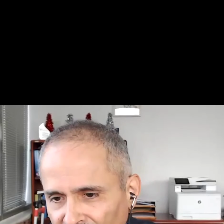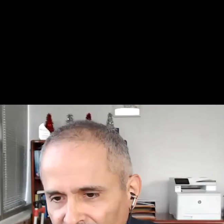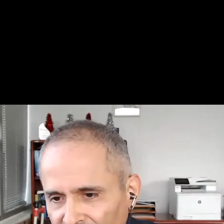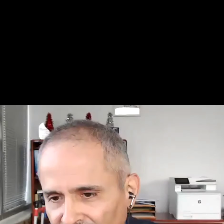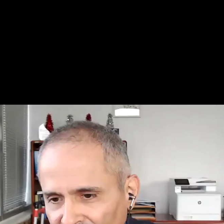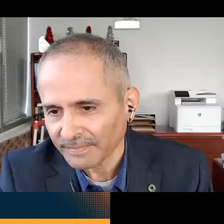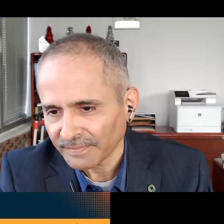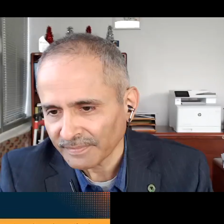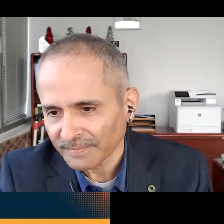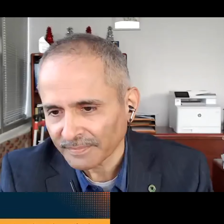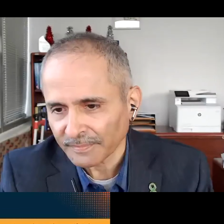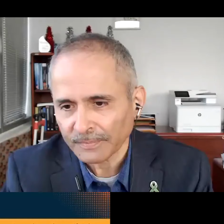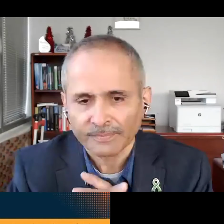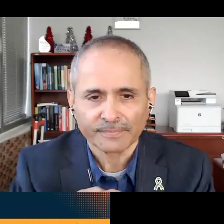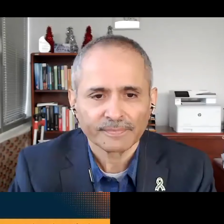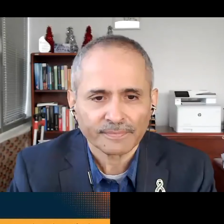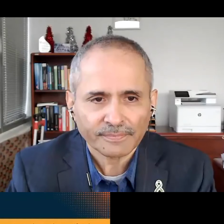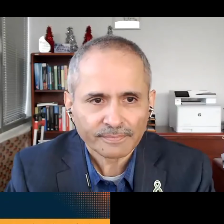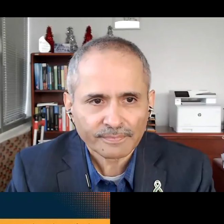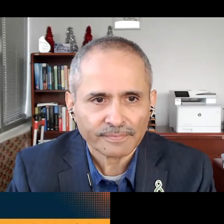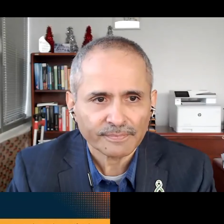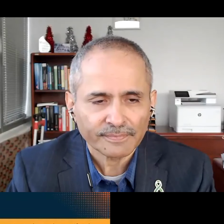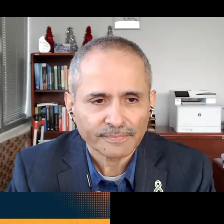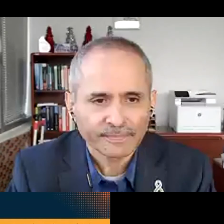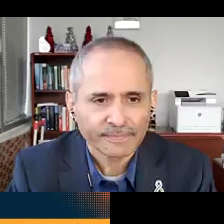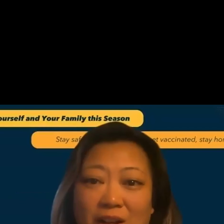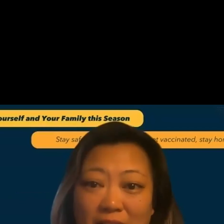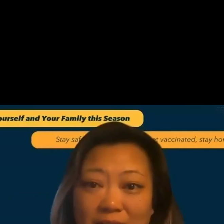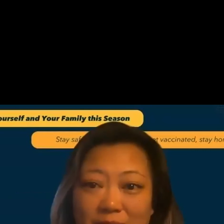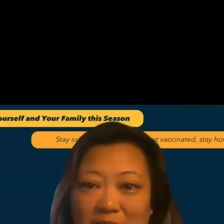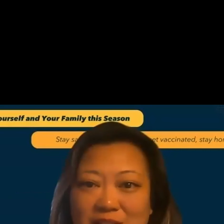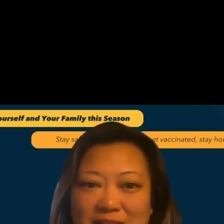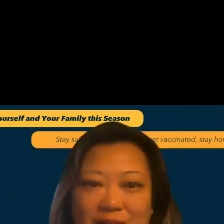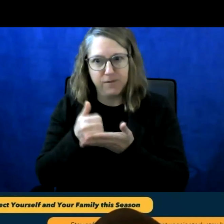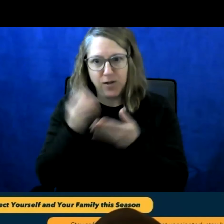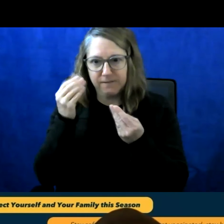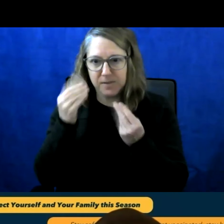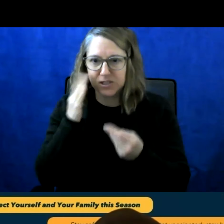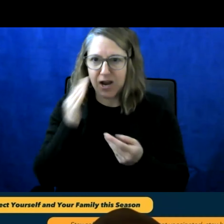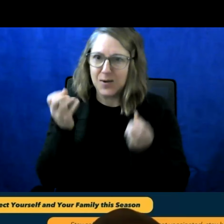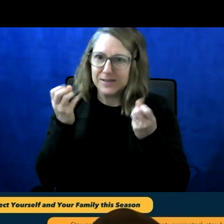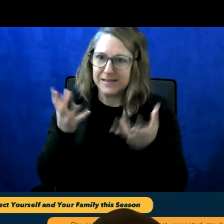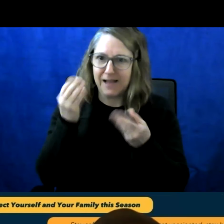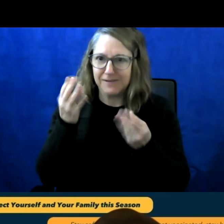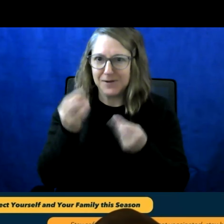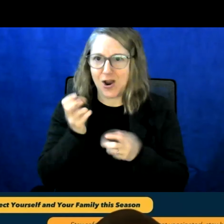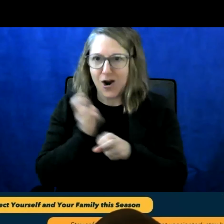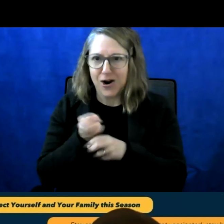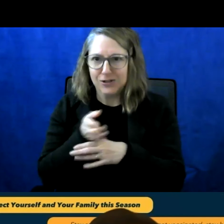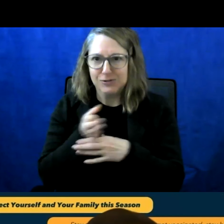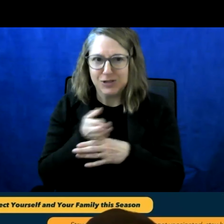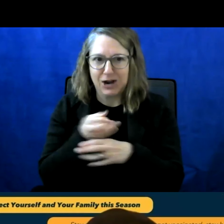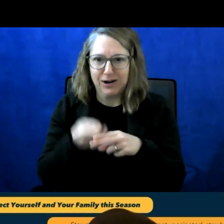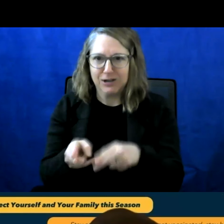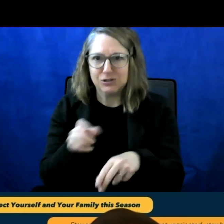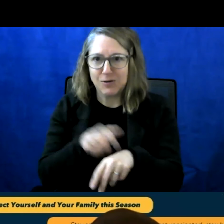Thank you, Dr. Aragón. That was very, very valuable information. And I know it's a lot of information and tough to get in such a short amount of time.